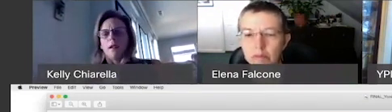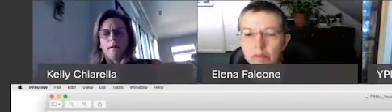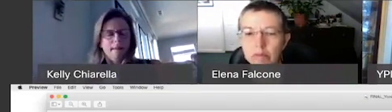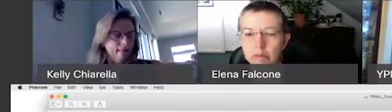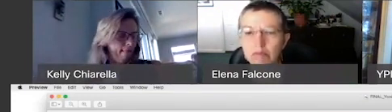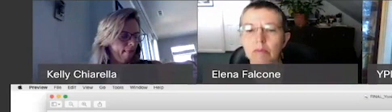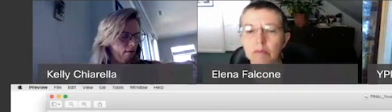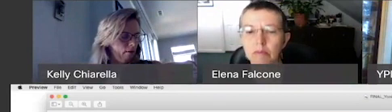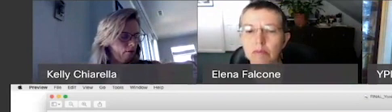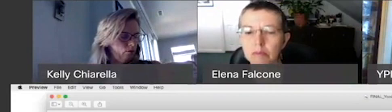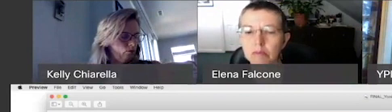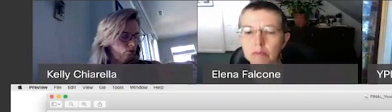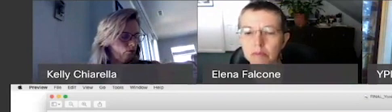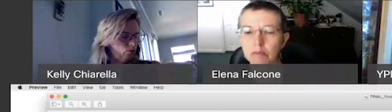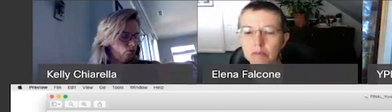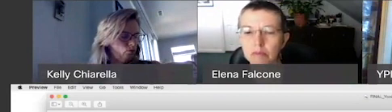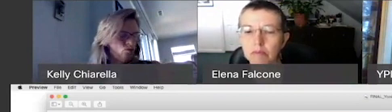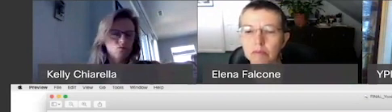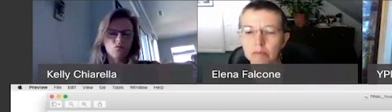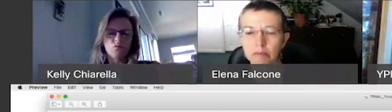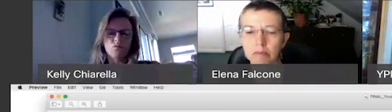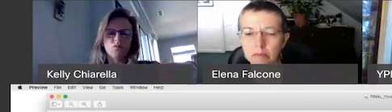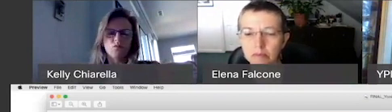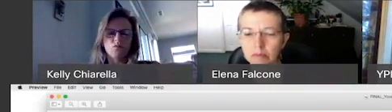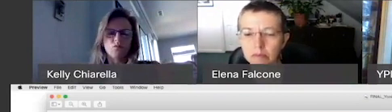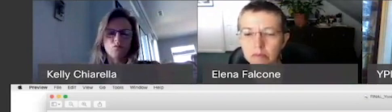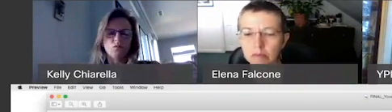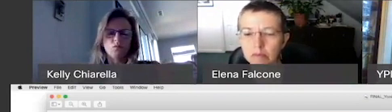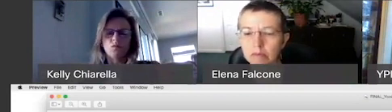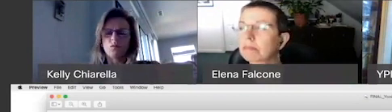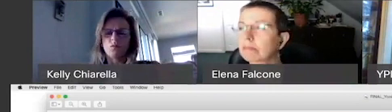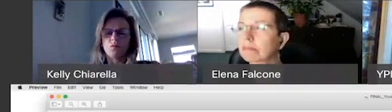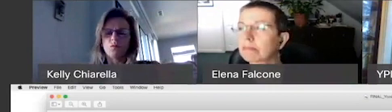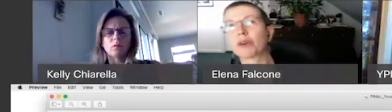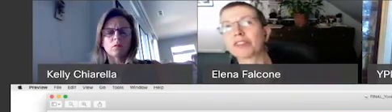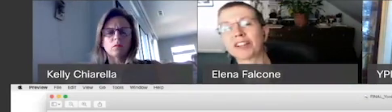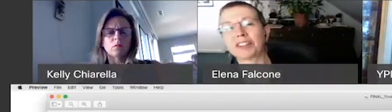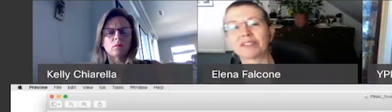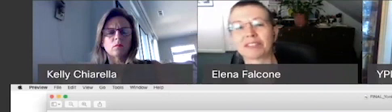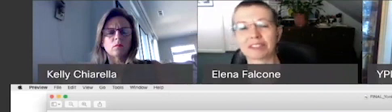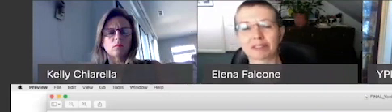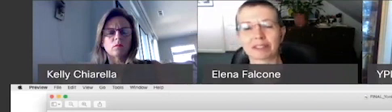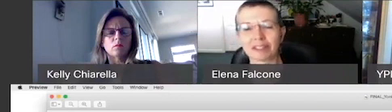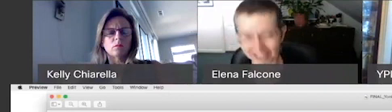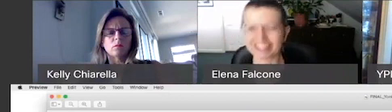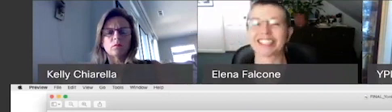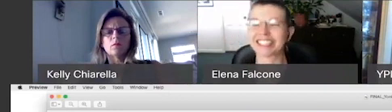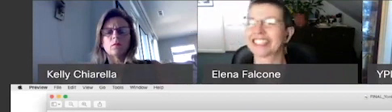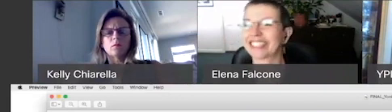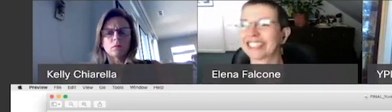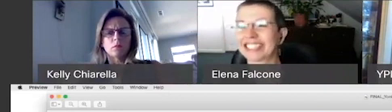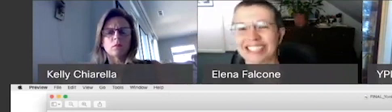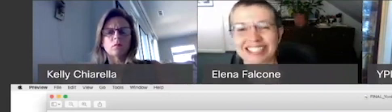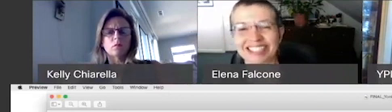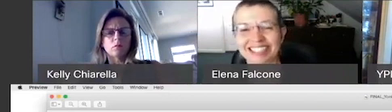a scam. Links are dangerous, and people need to be aware of them. Stimulus checks. A lot of